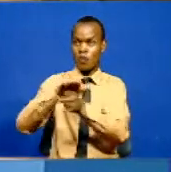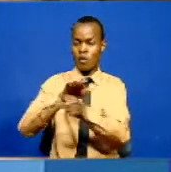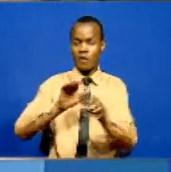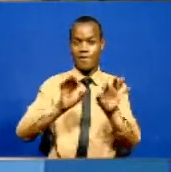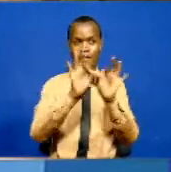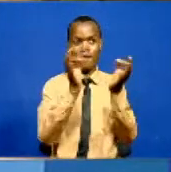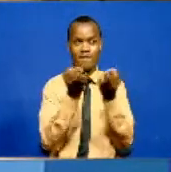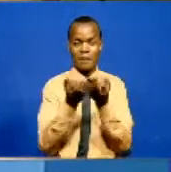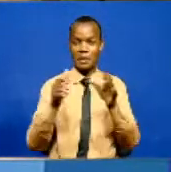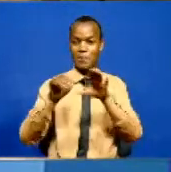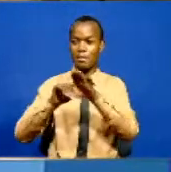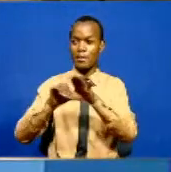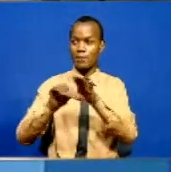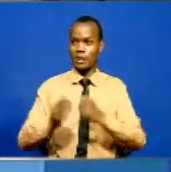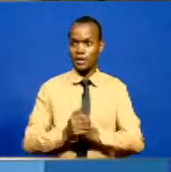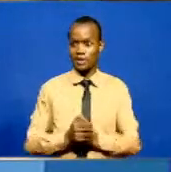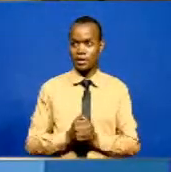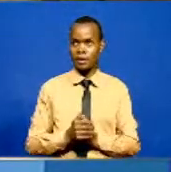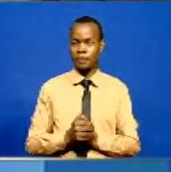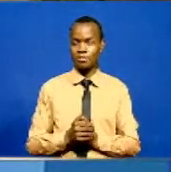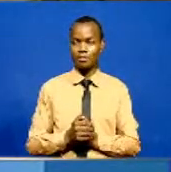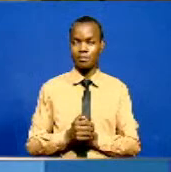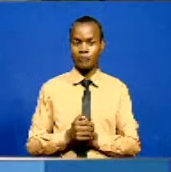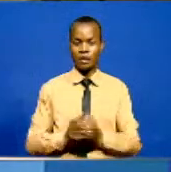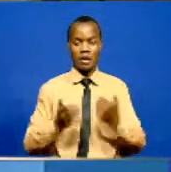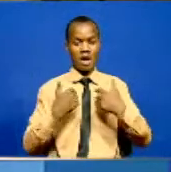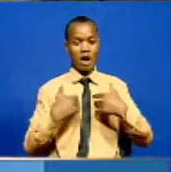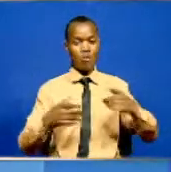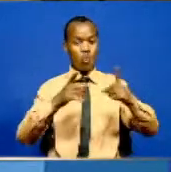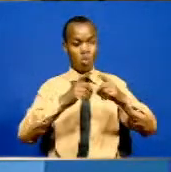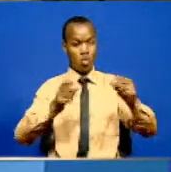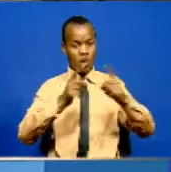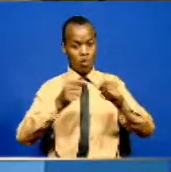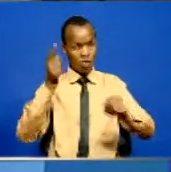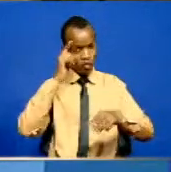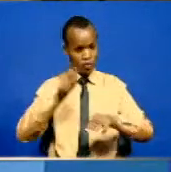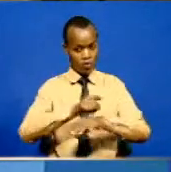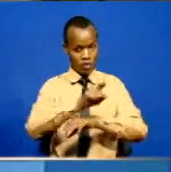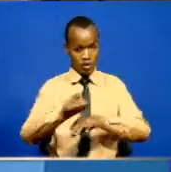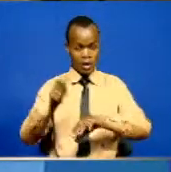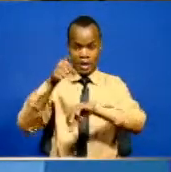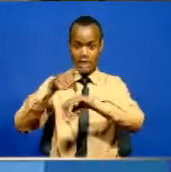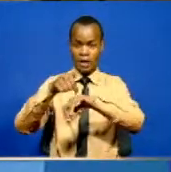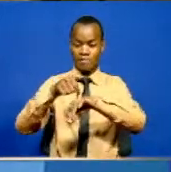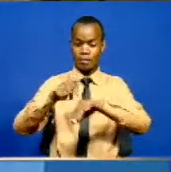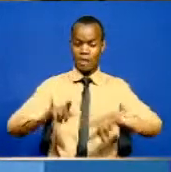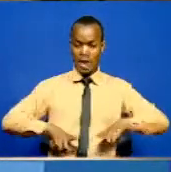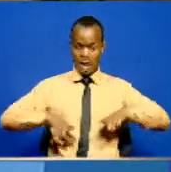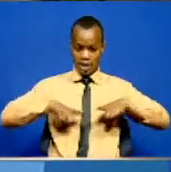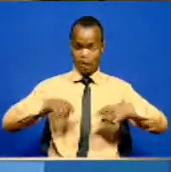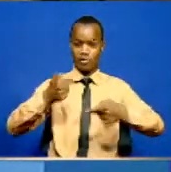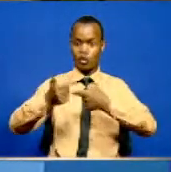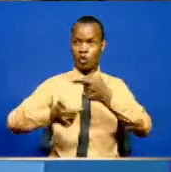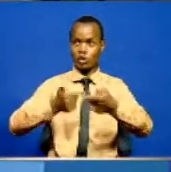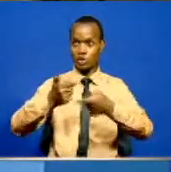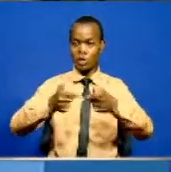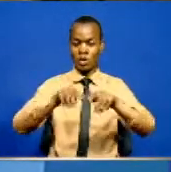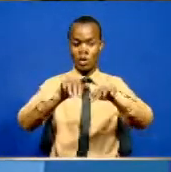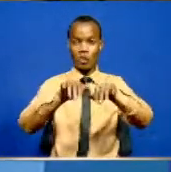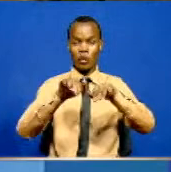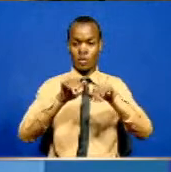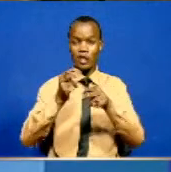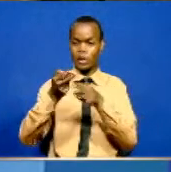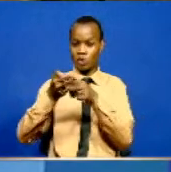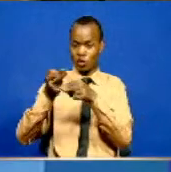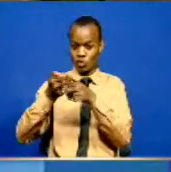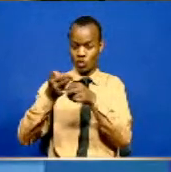family. May the following be your resolve as you travel through life, awaiting for the soon